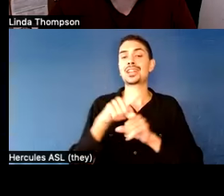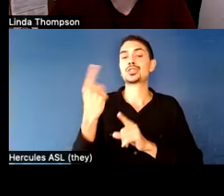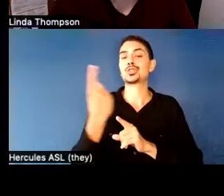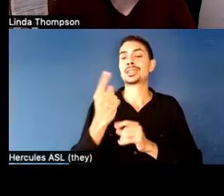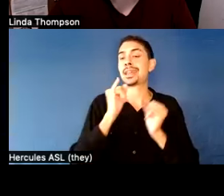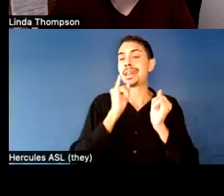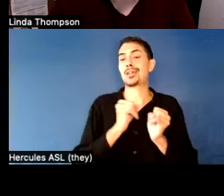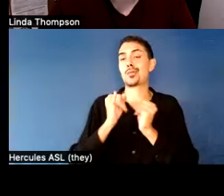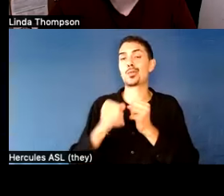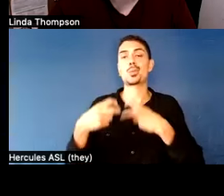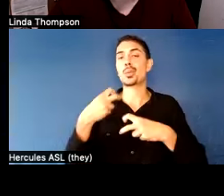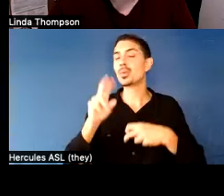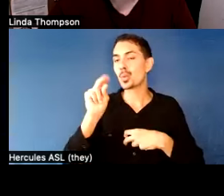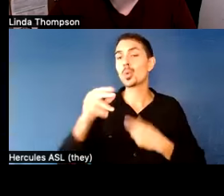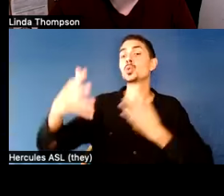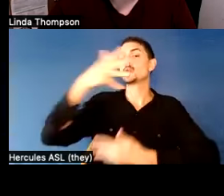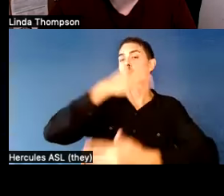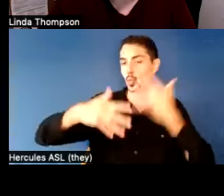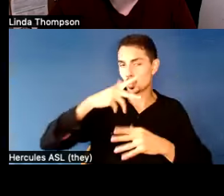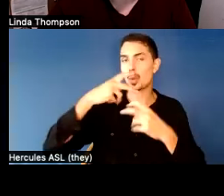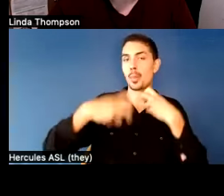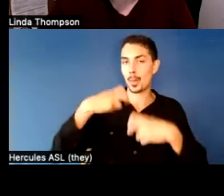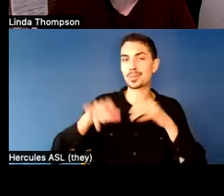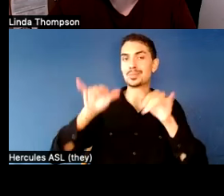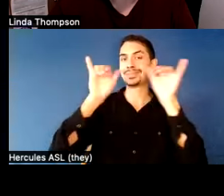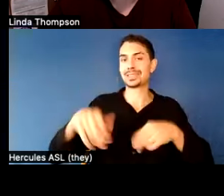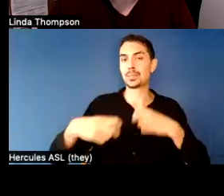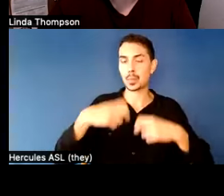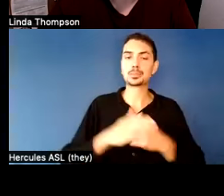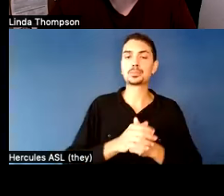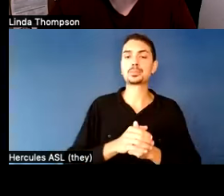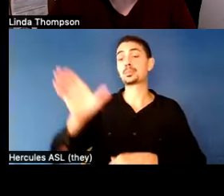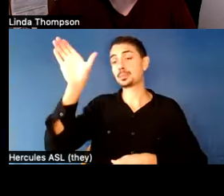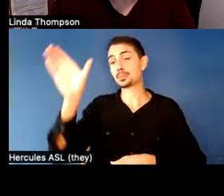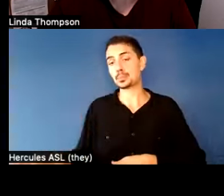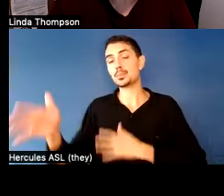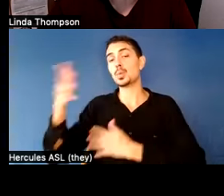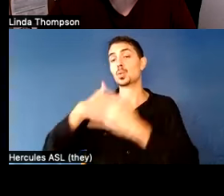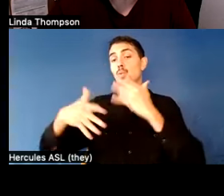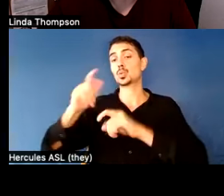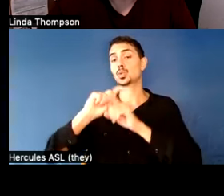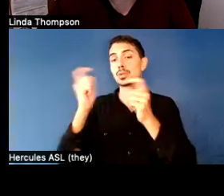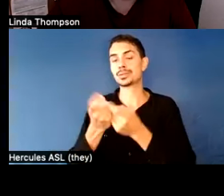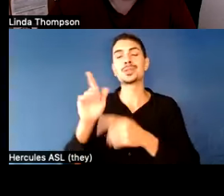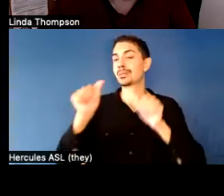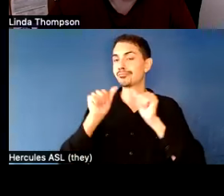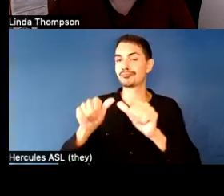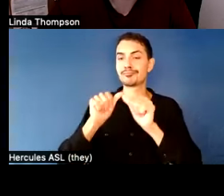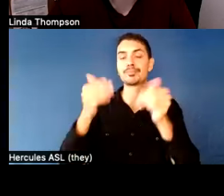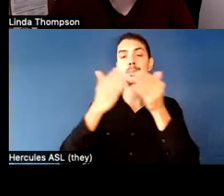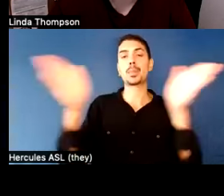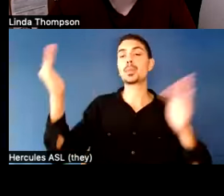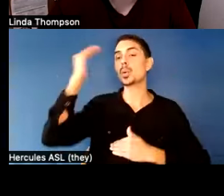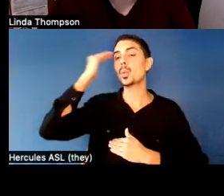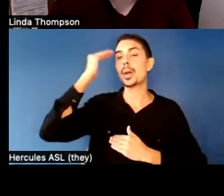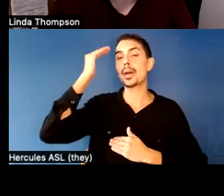for social change, we want ongoing public awareness and public education so we can break